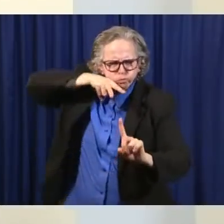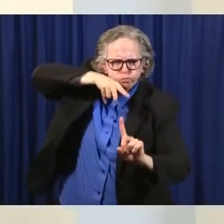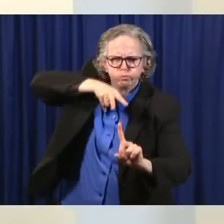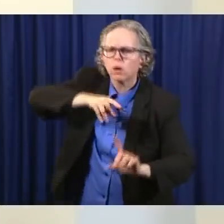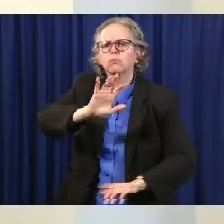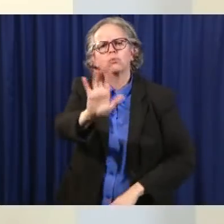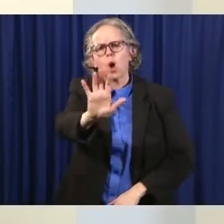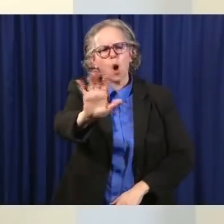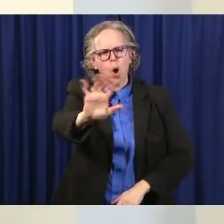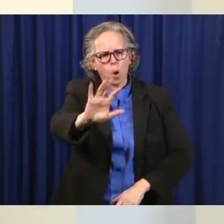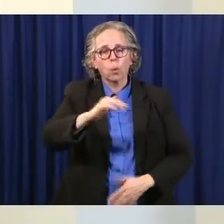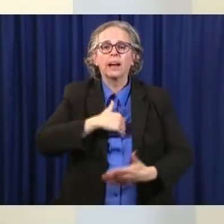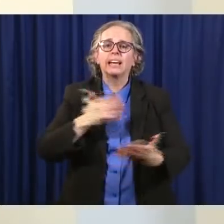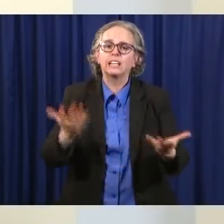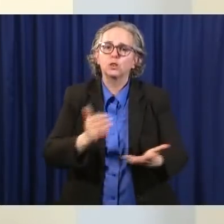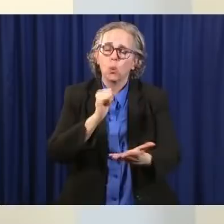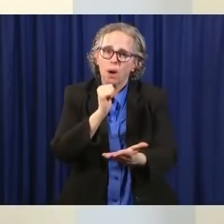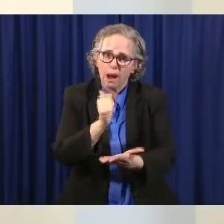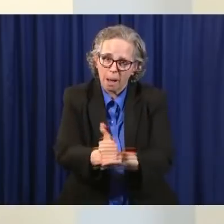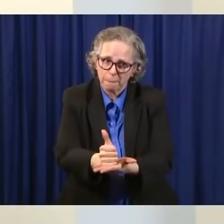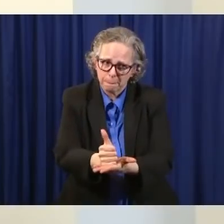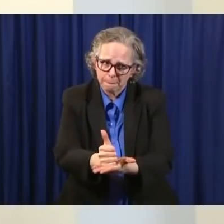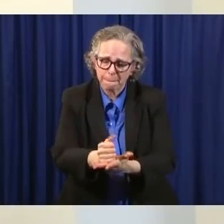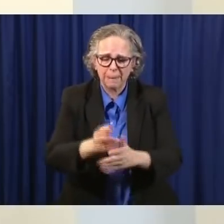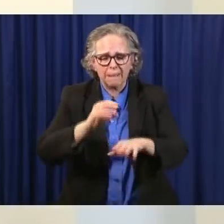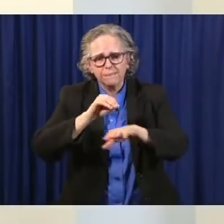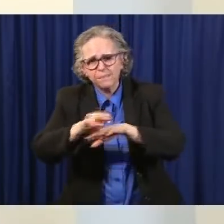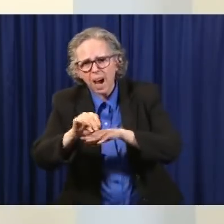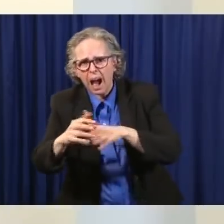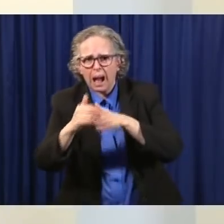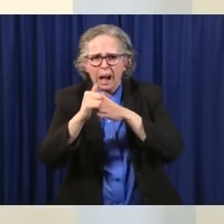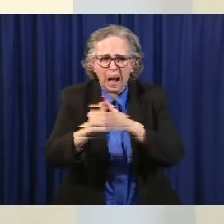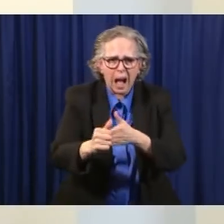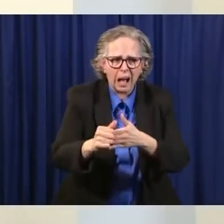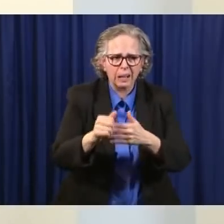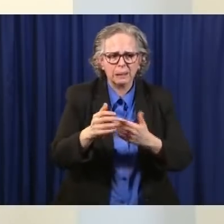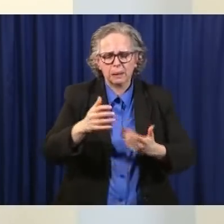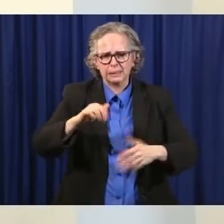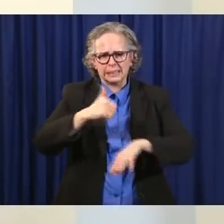best practices. And they're really going to be your experts. If you go to